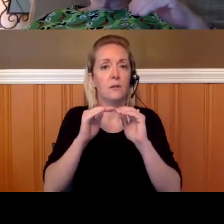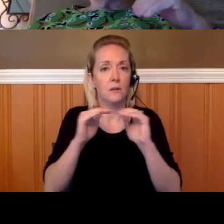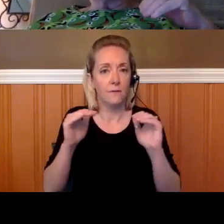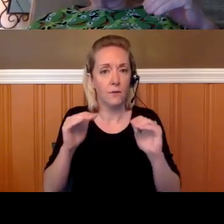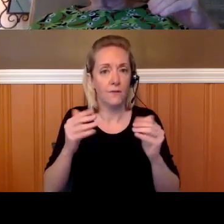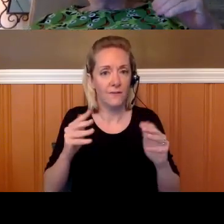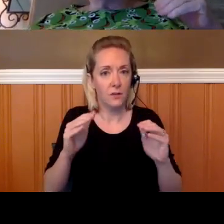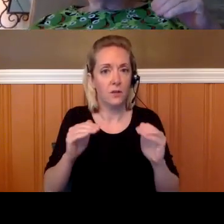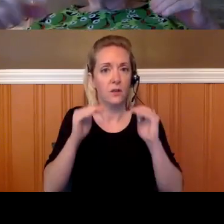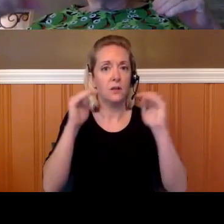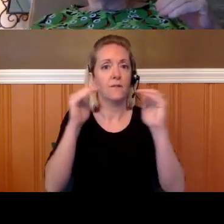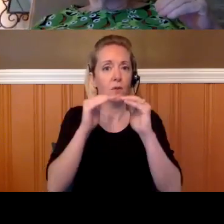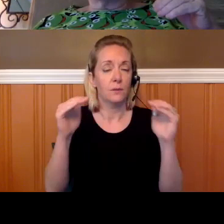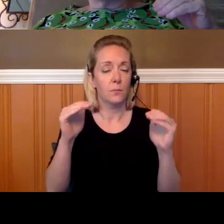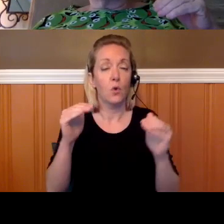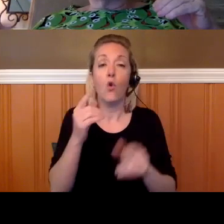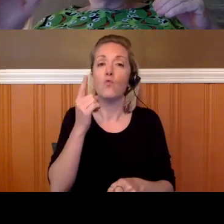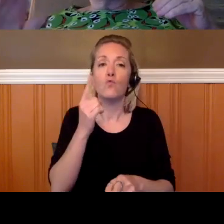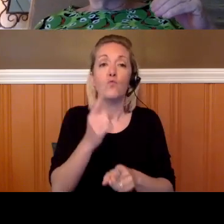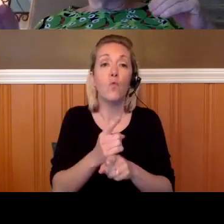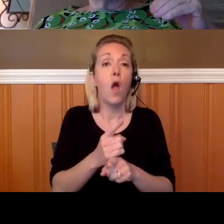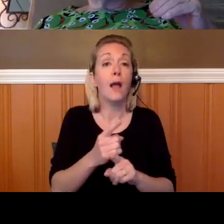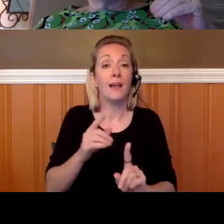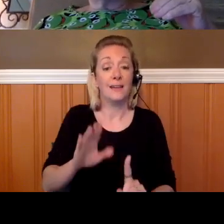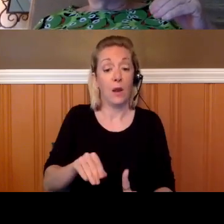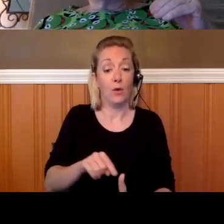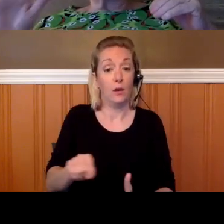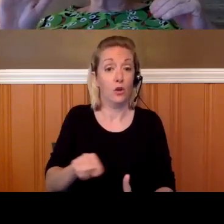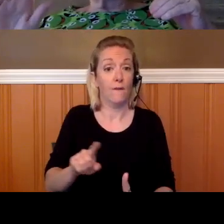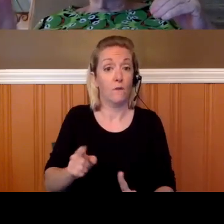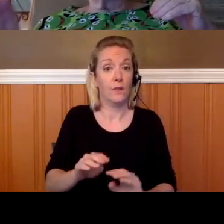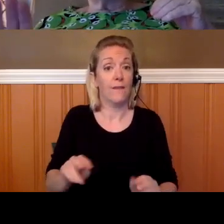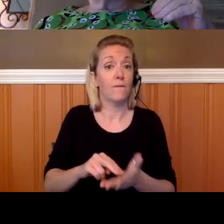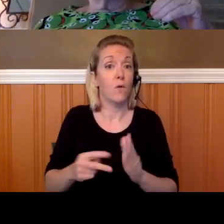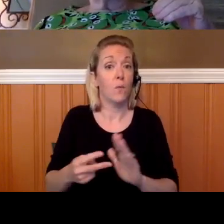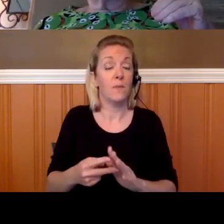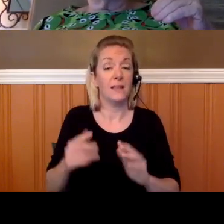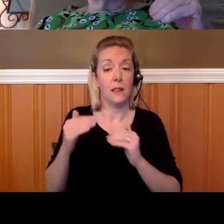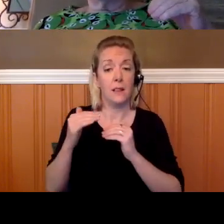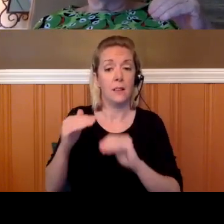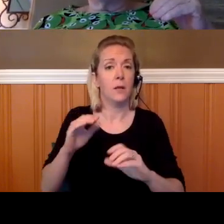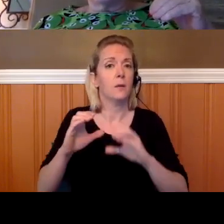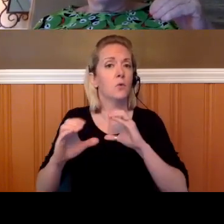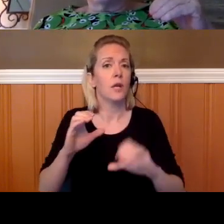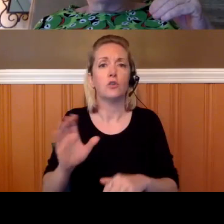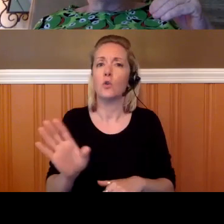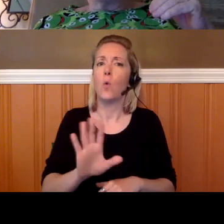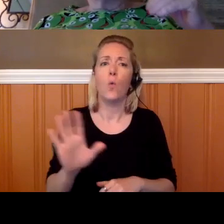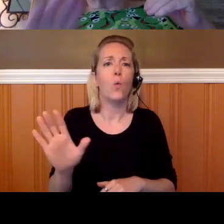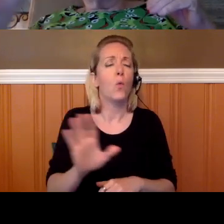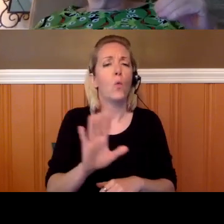you said, hold back communication. And I don't ever believe in holding back communication until the vision catches